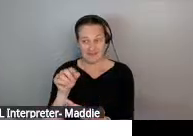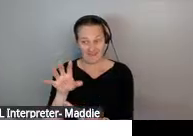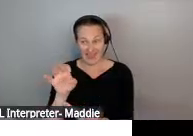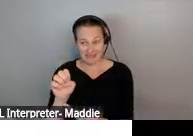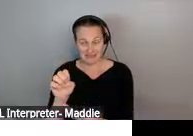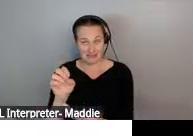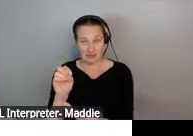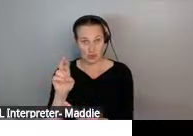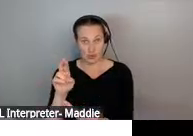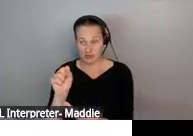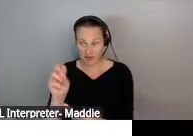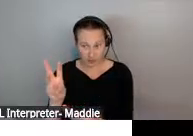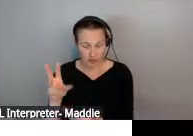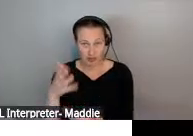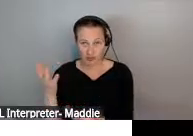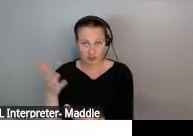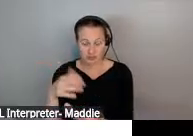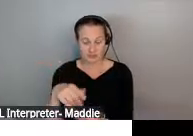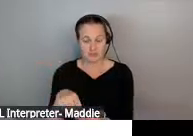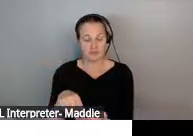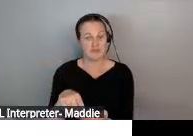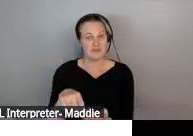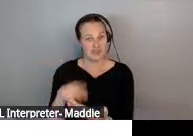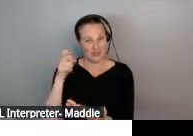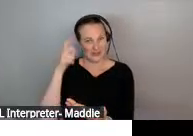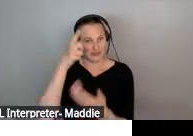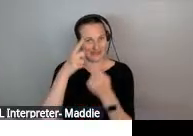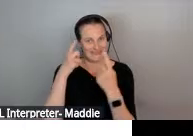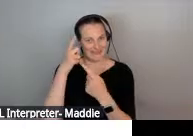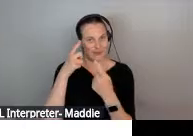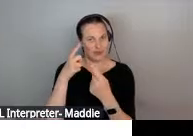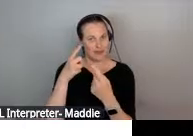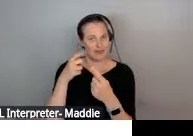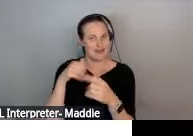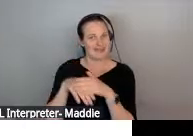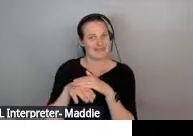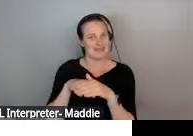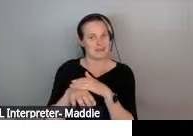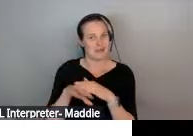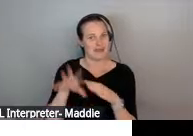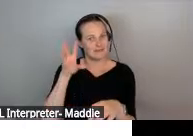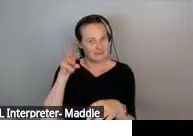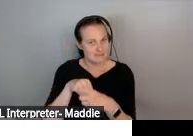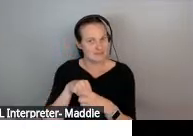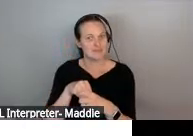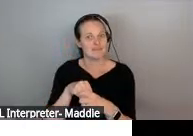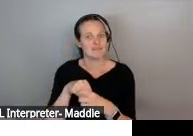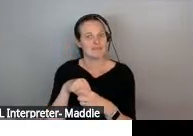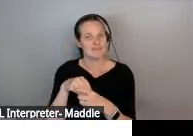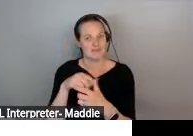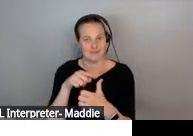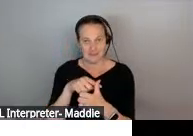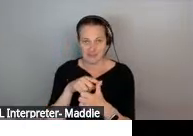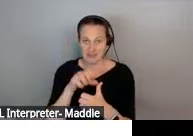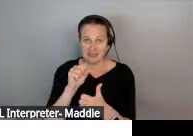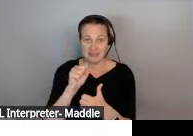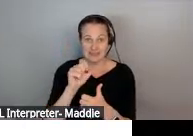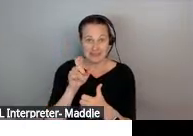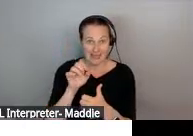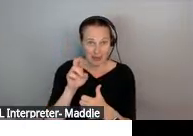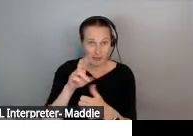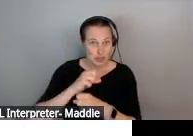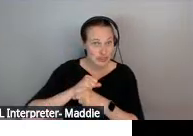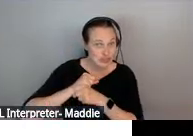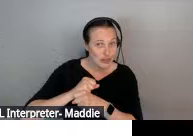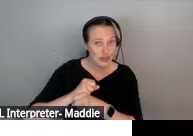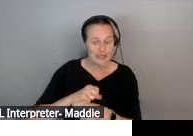device or software, you're considering accessibility among the components alongside things like cybersecurity,